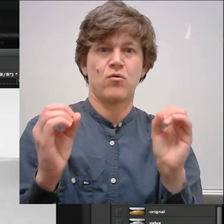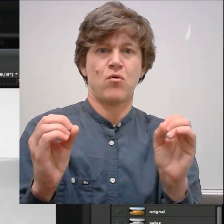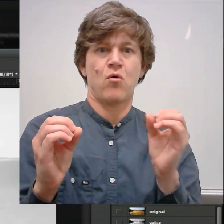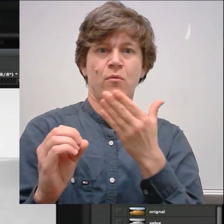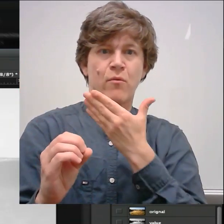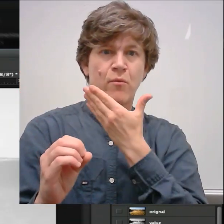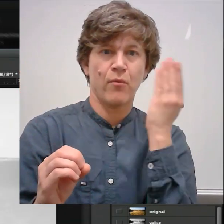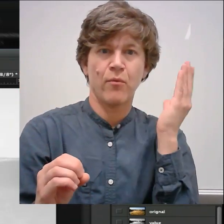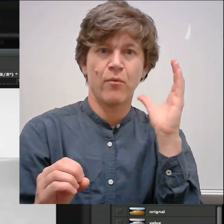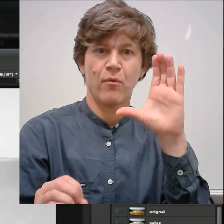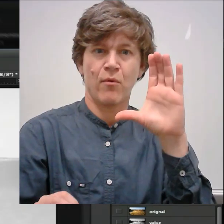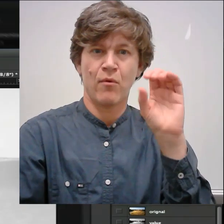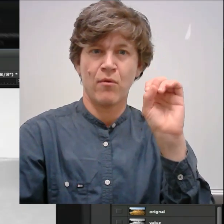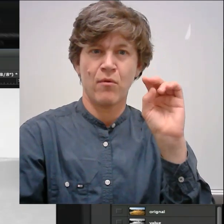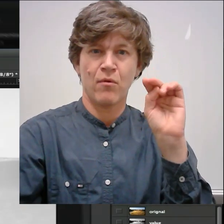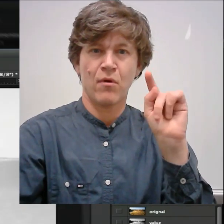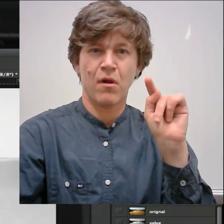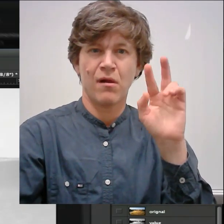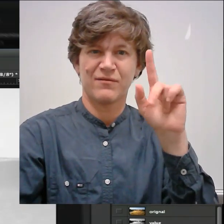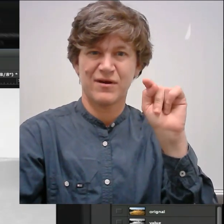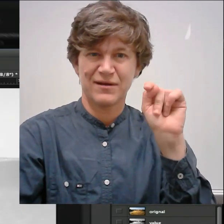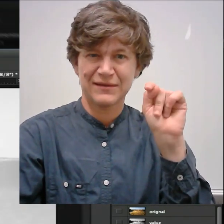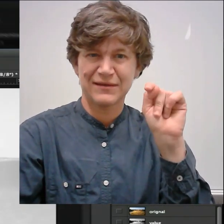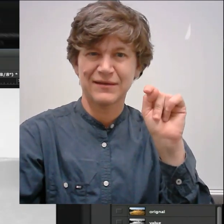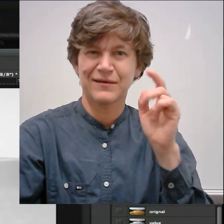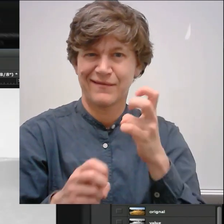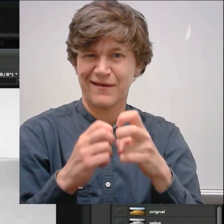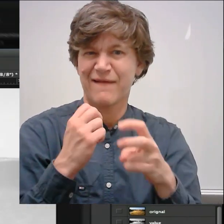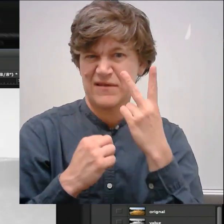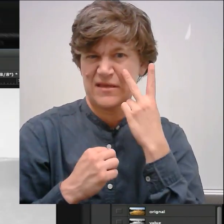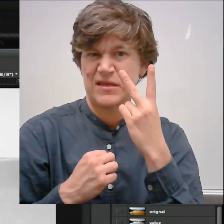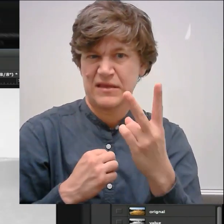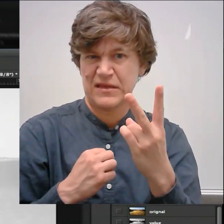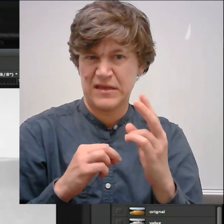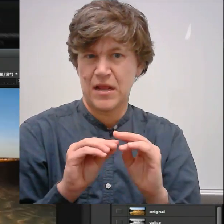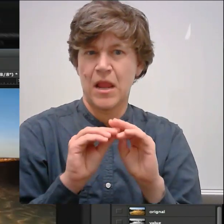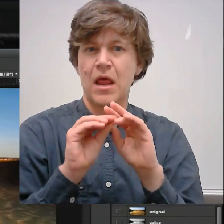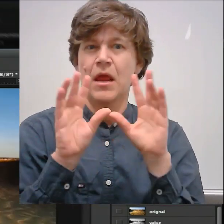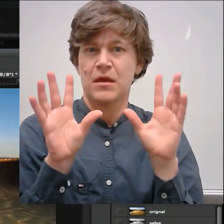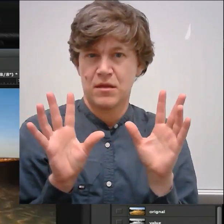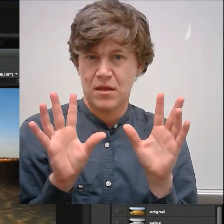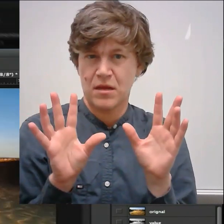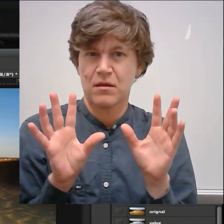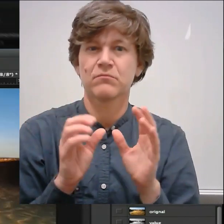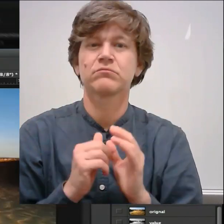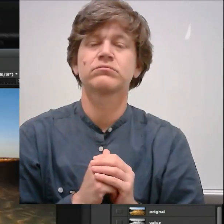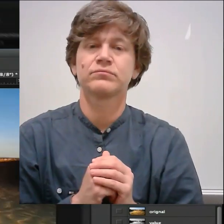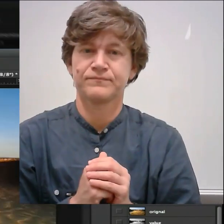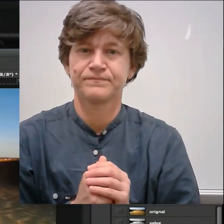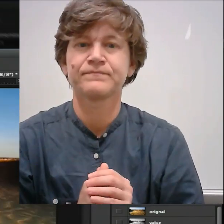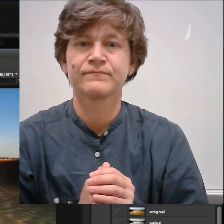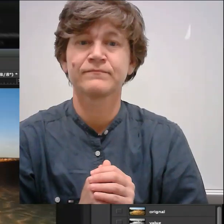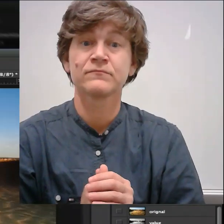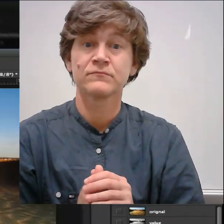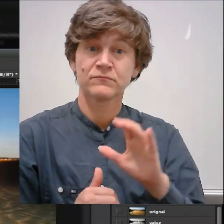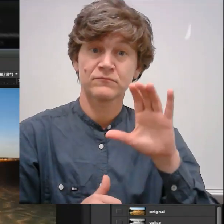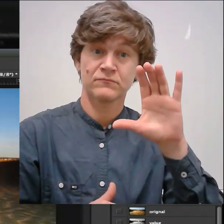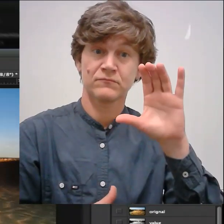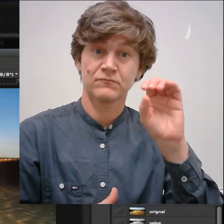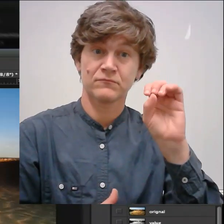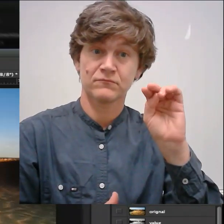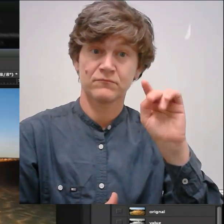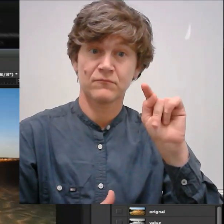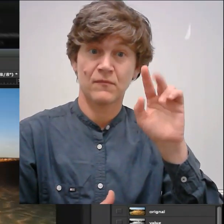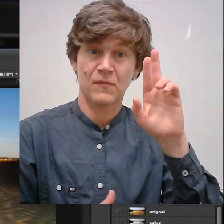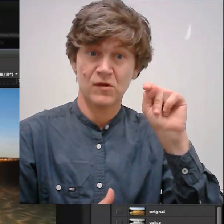no contrast of any kind. Creating contrast with more than one element of color, as in value and